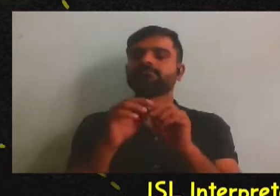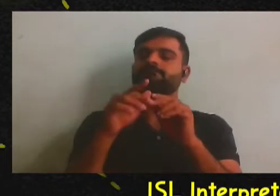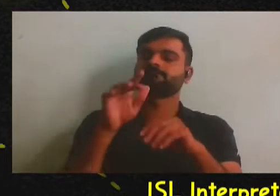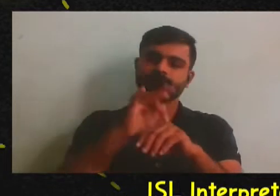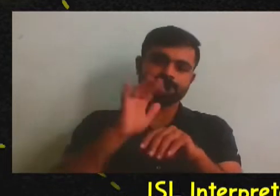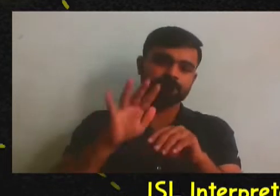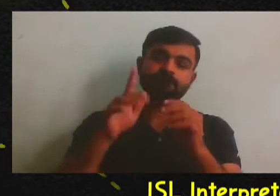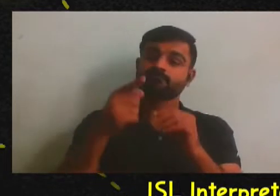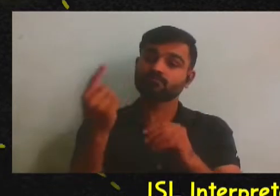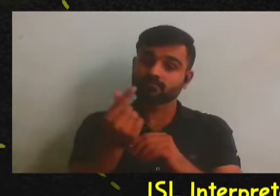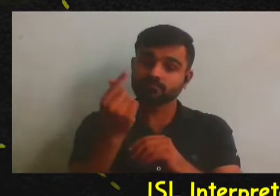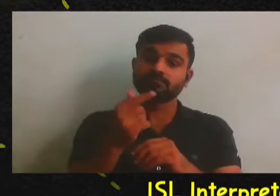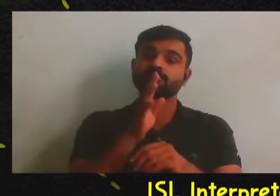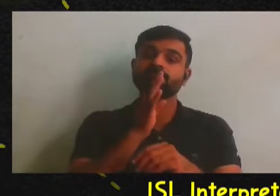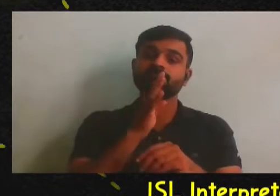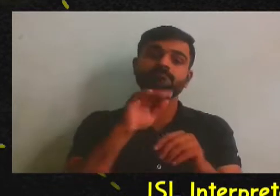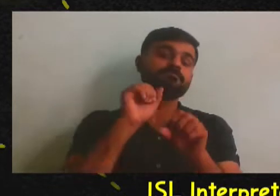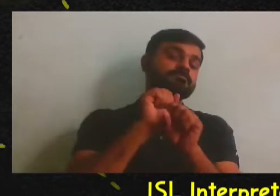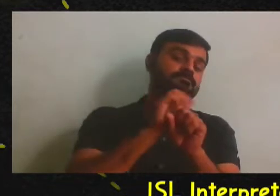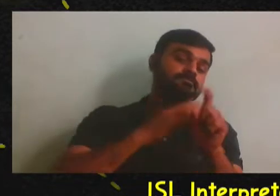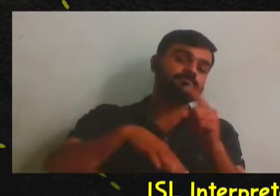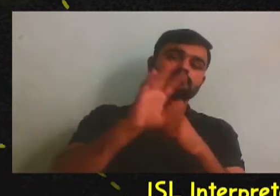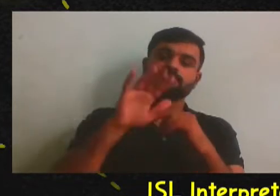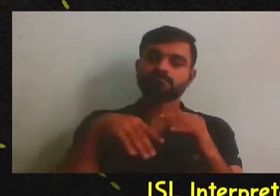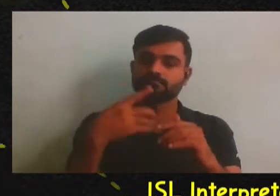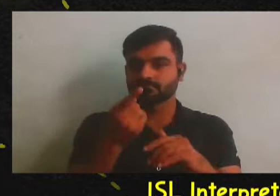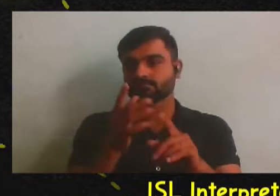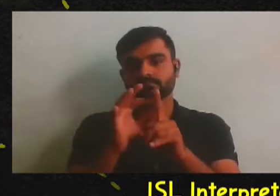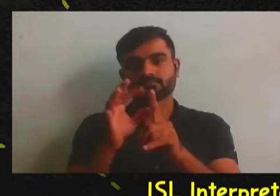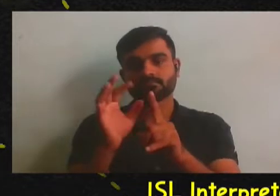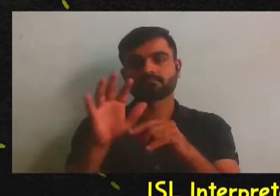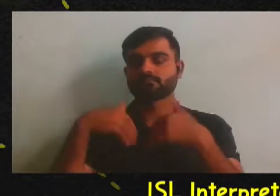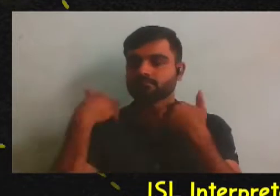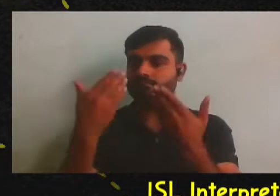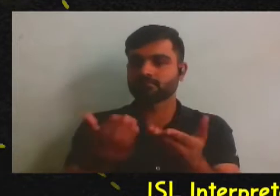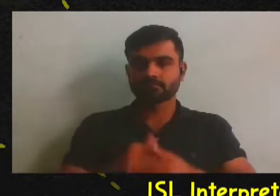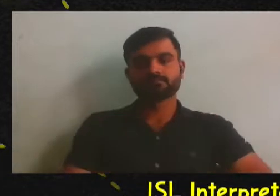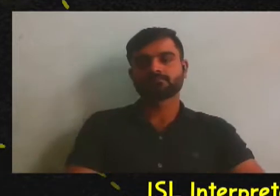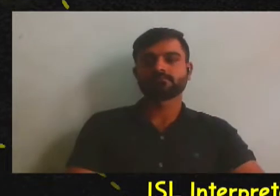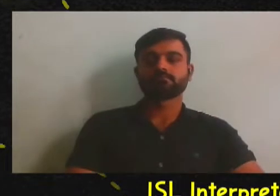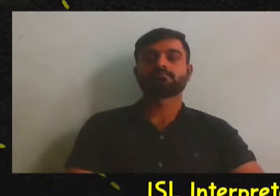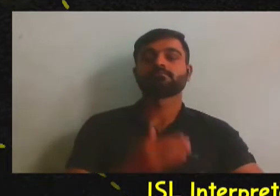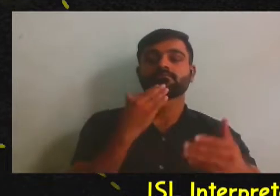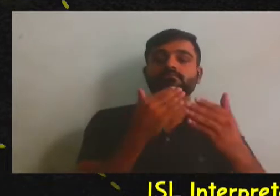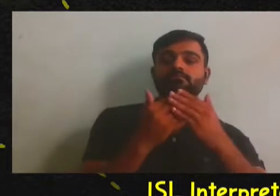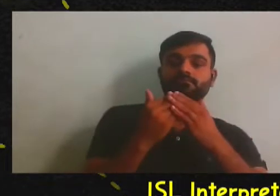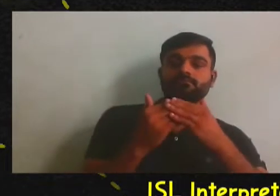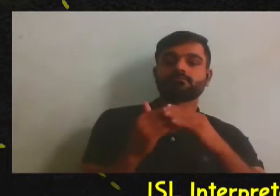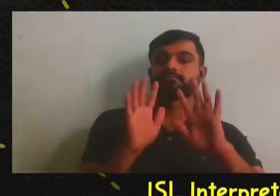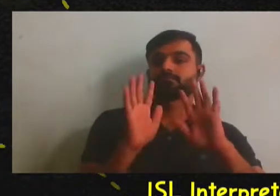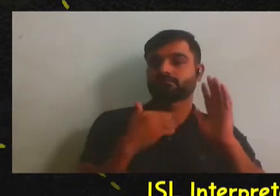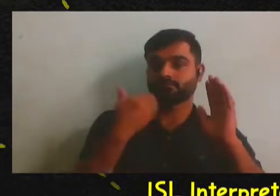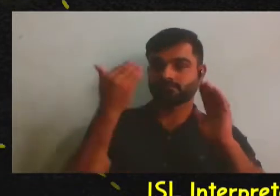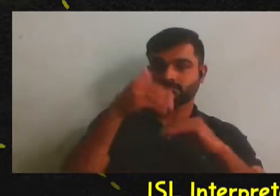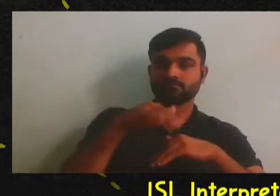and also to use that to speak about the work that Sahaya and you've been doing for a while now. Thank you so much for having me